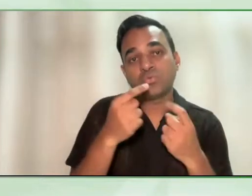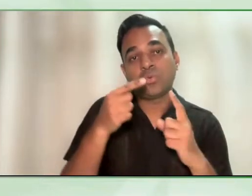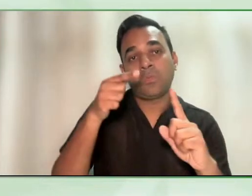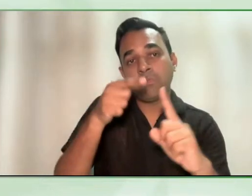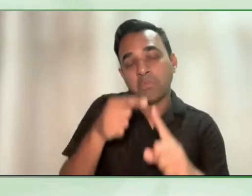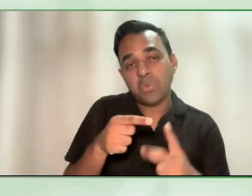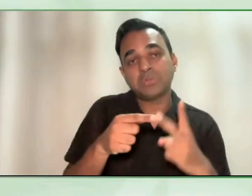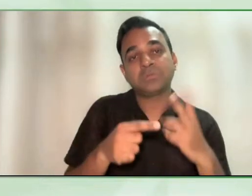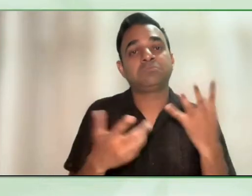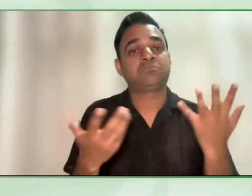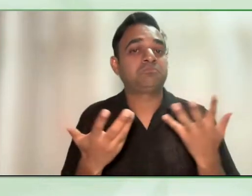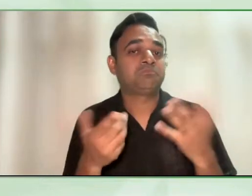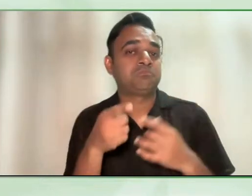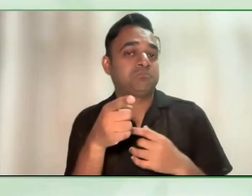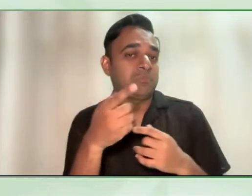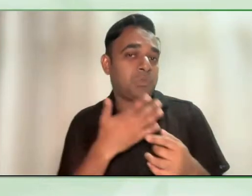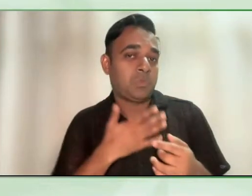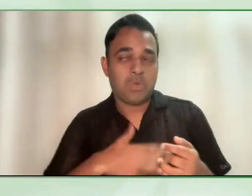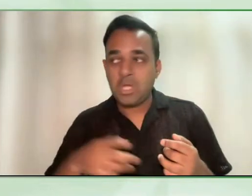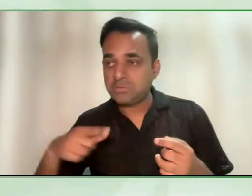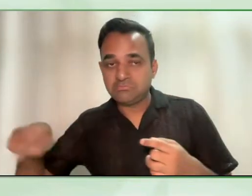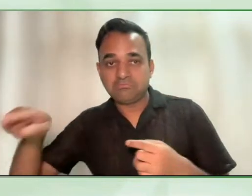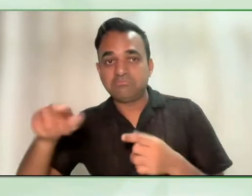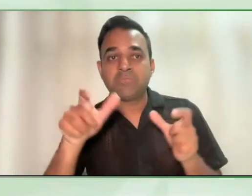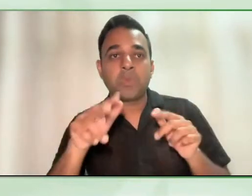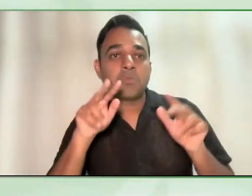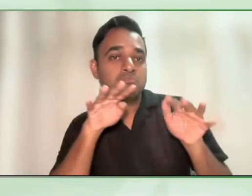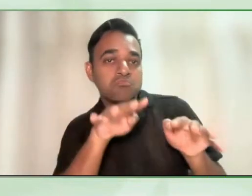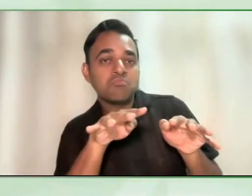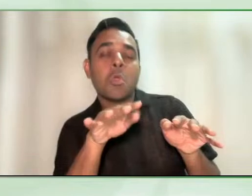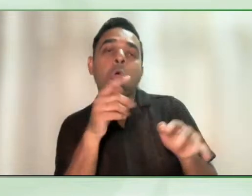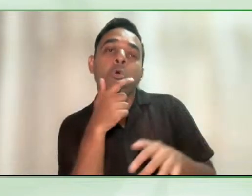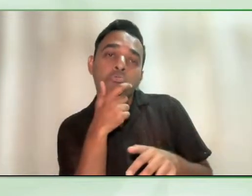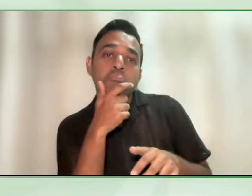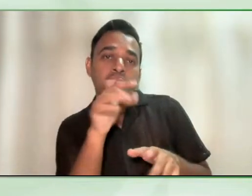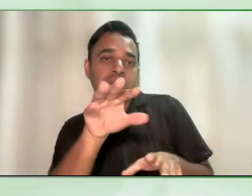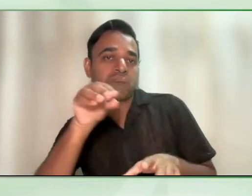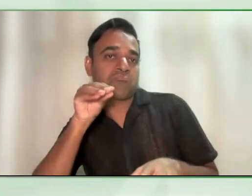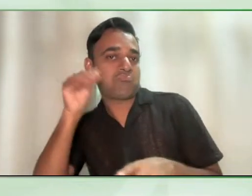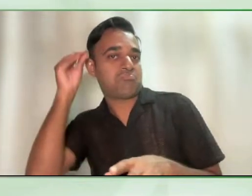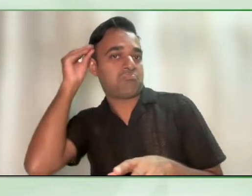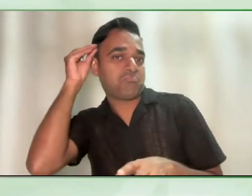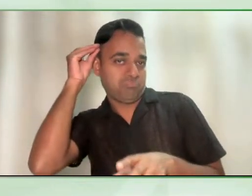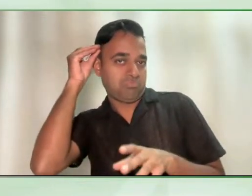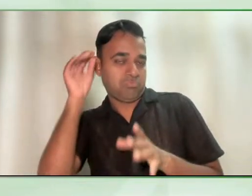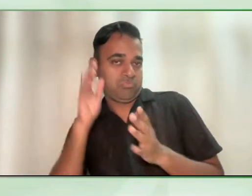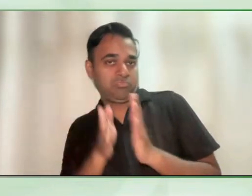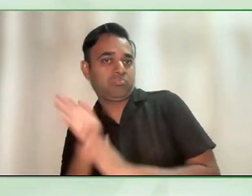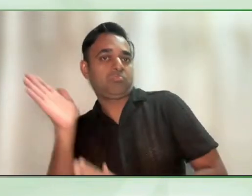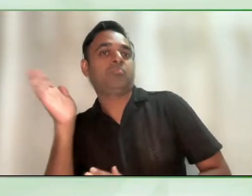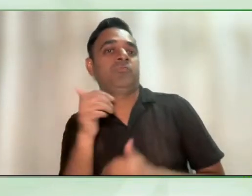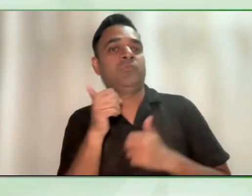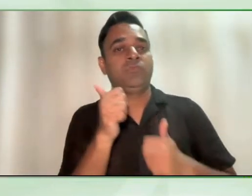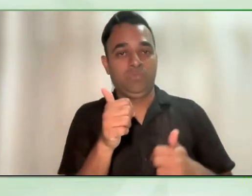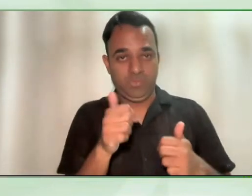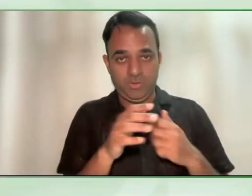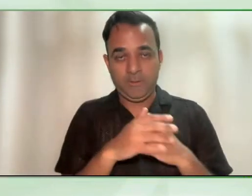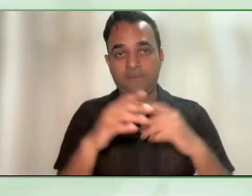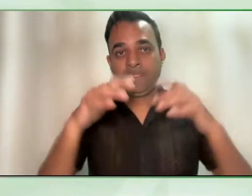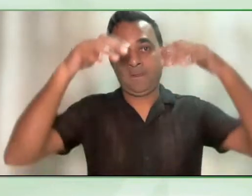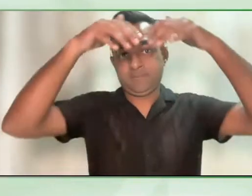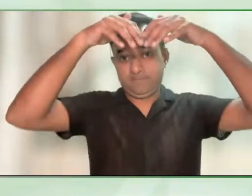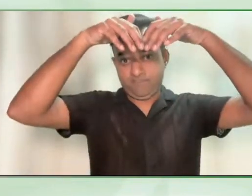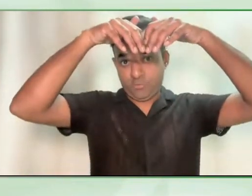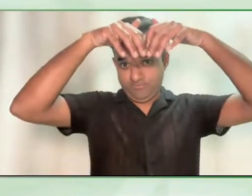by and with people with disabilities. On the scientific research area, we need not only research, but also